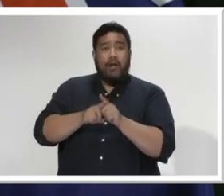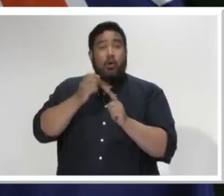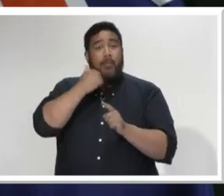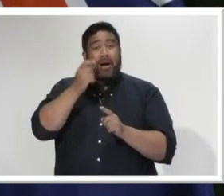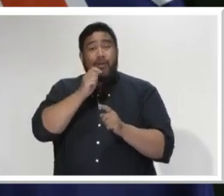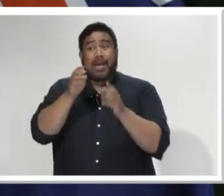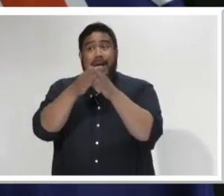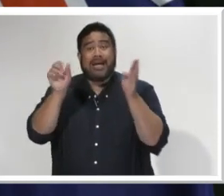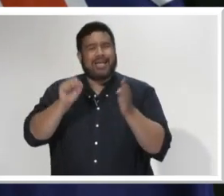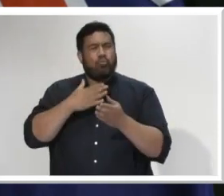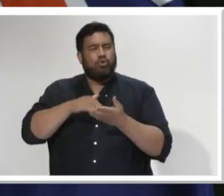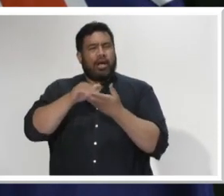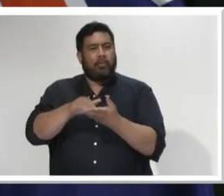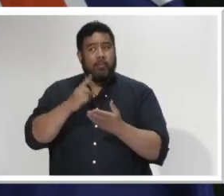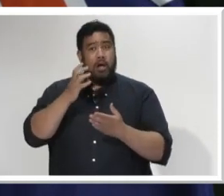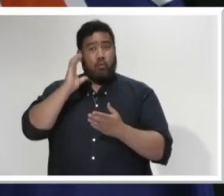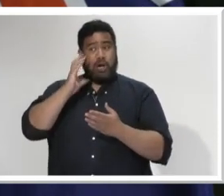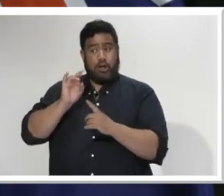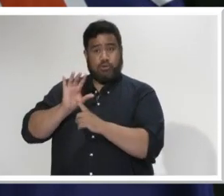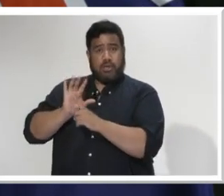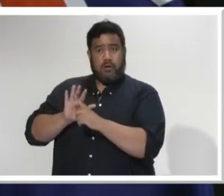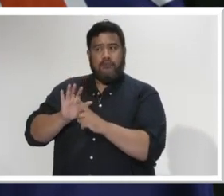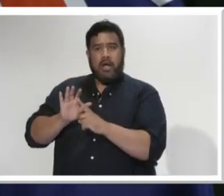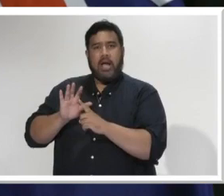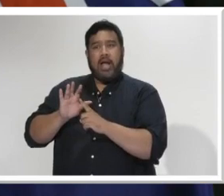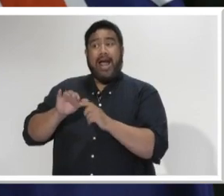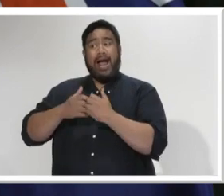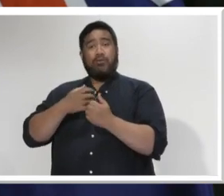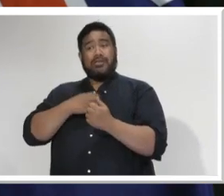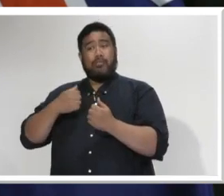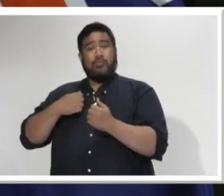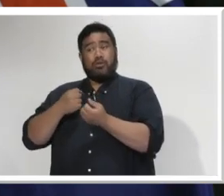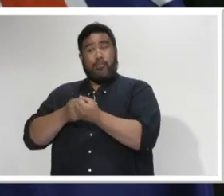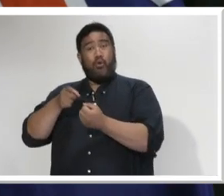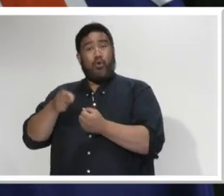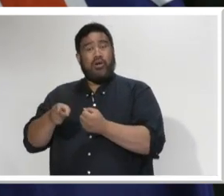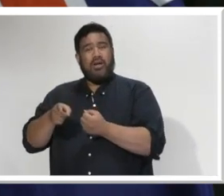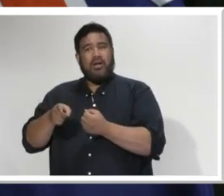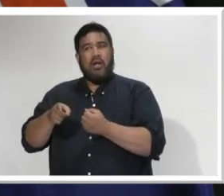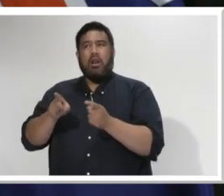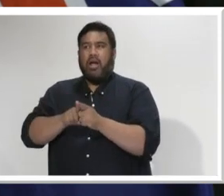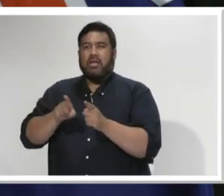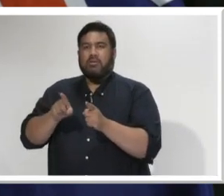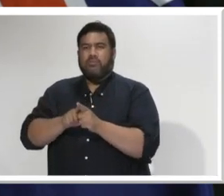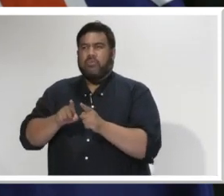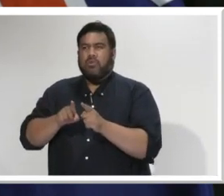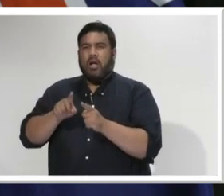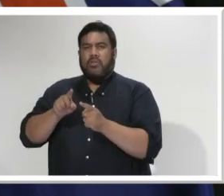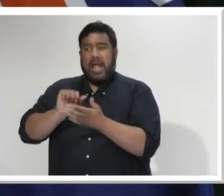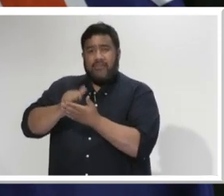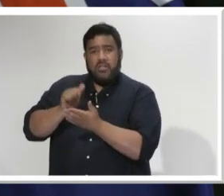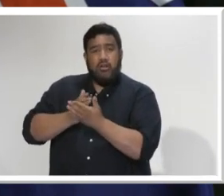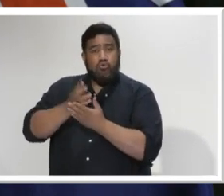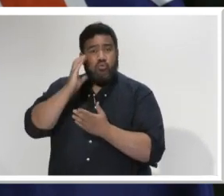media, but radio particularly has had different mechanisms of support. Advertising revenue and listenership has tended to hold in